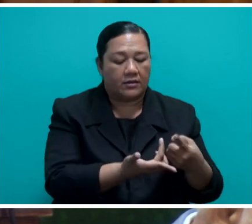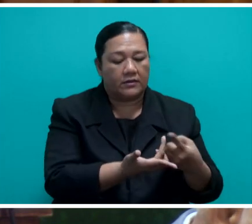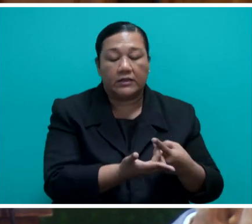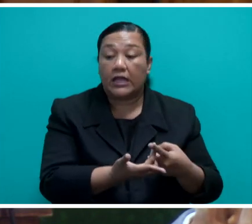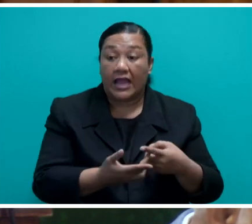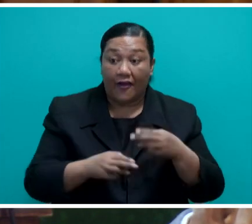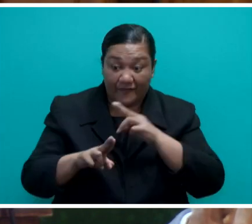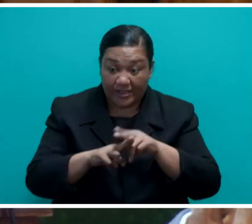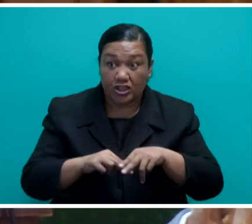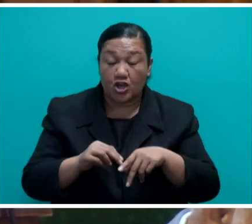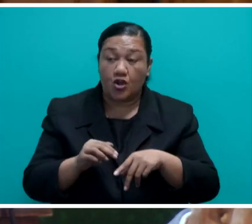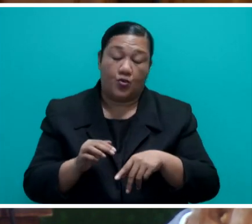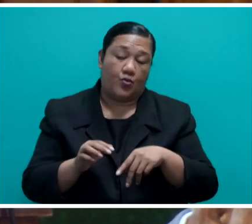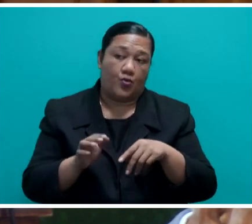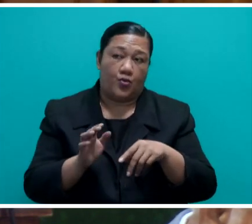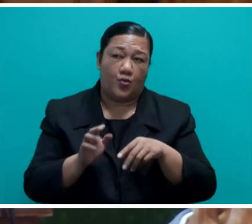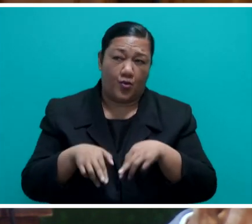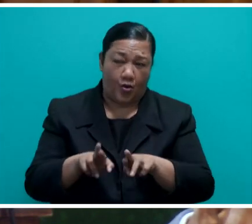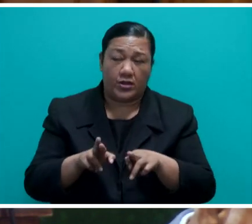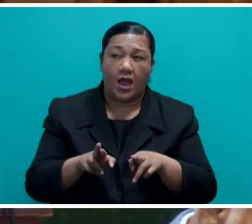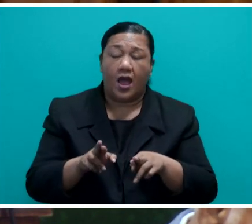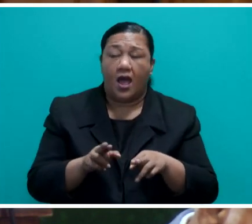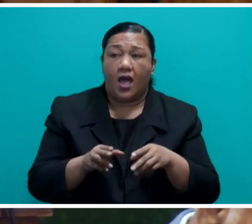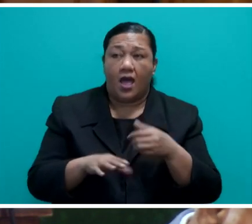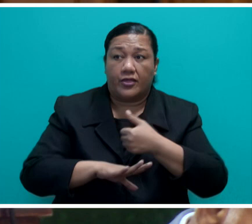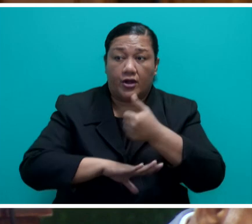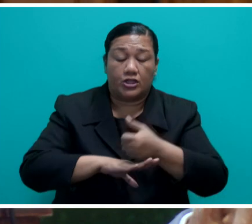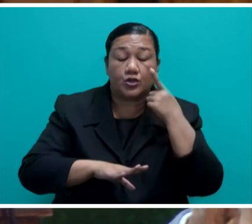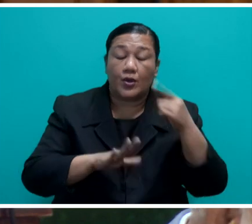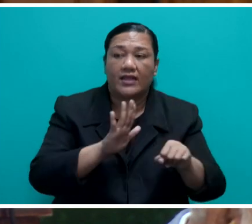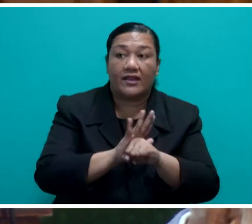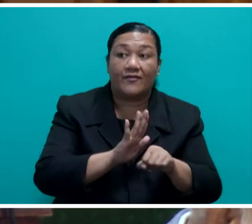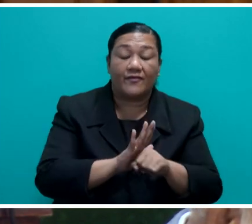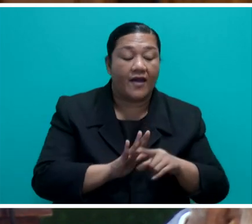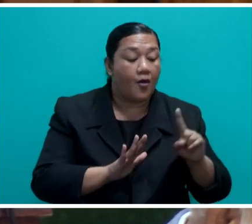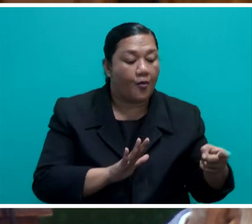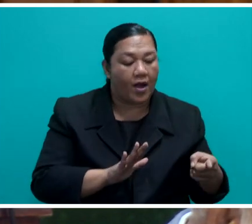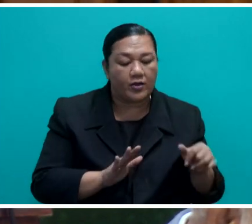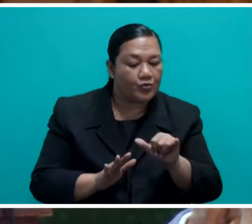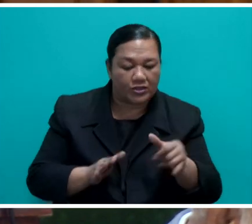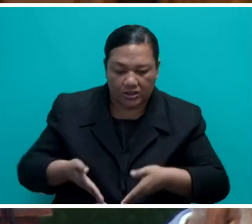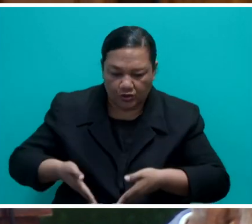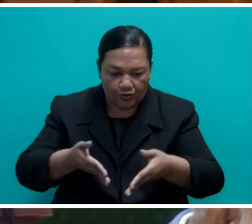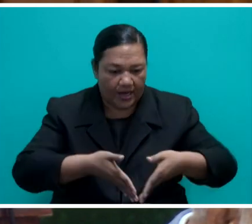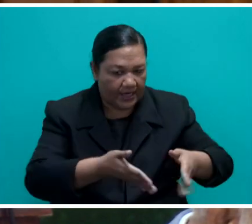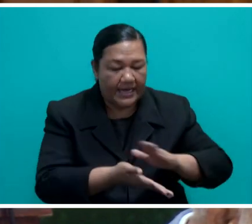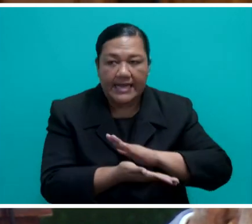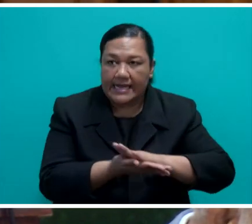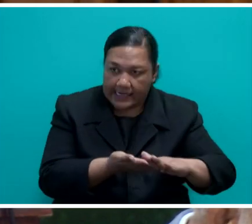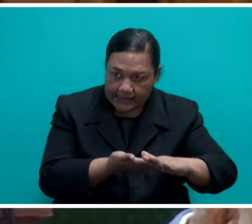to identify these drains and work with them to ensure that these drains are cleared in a timely